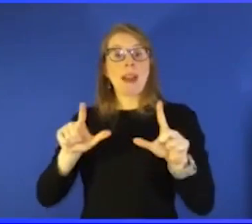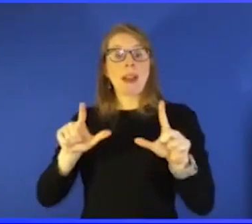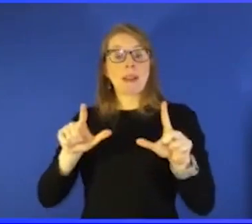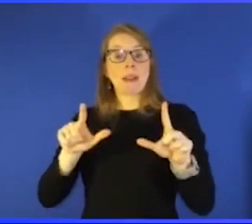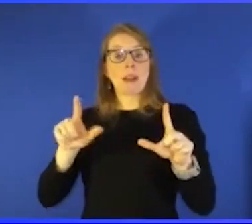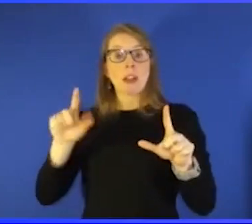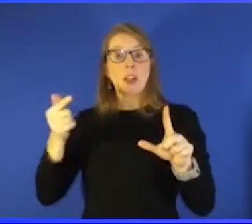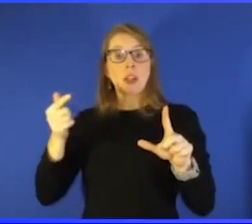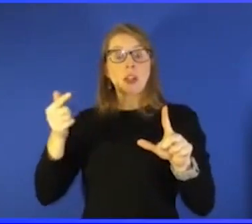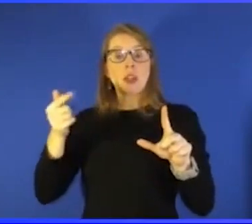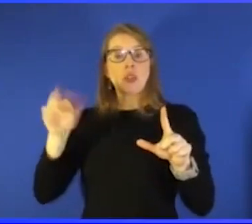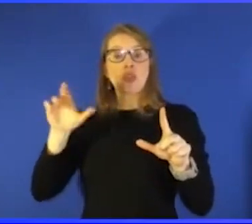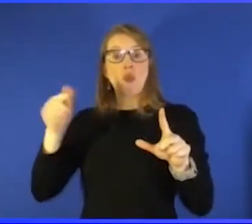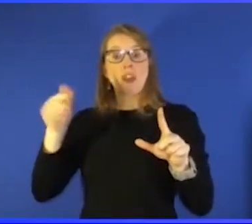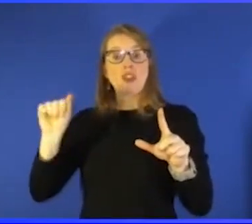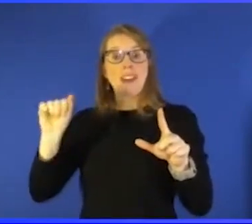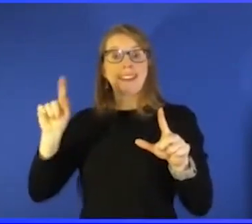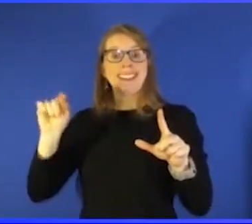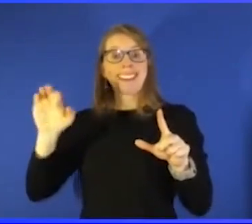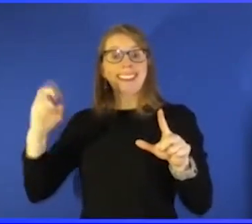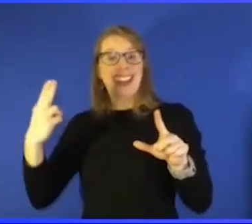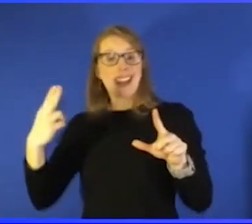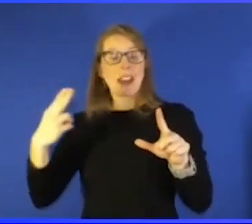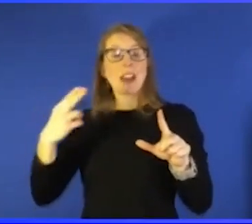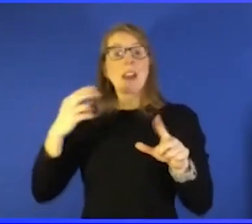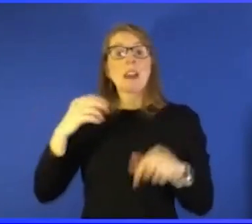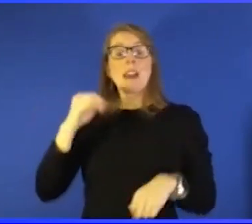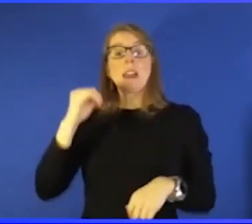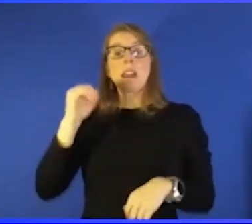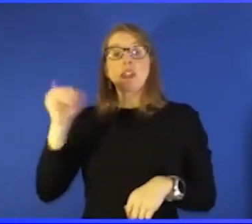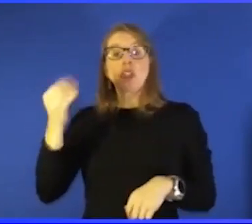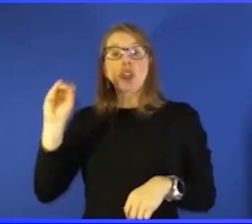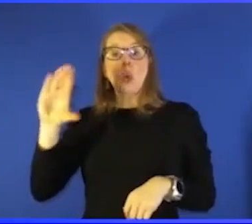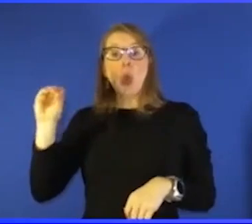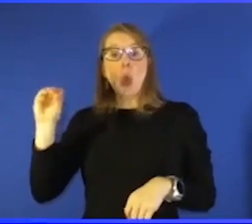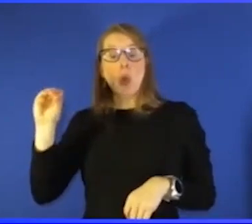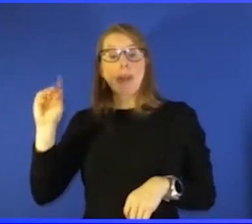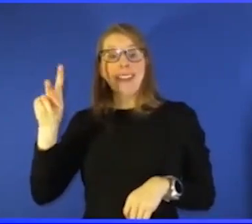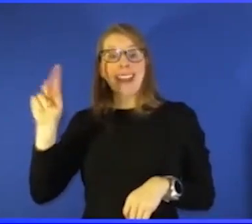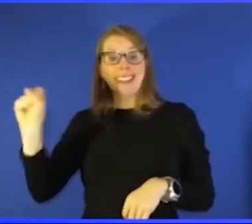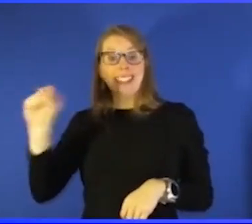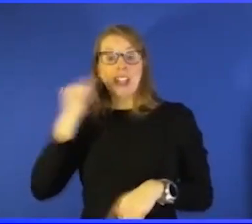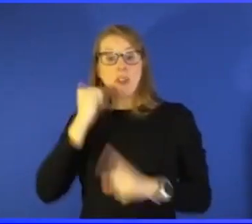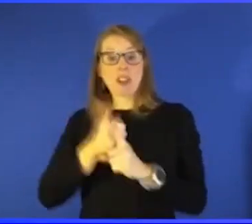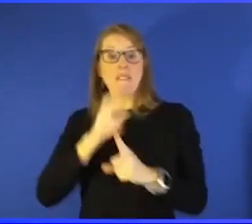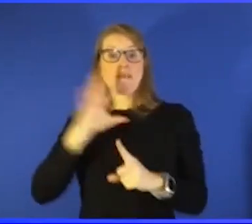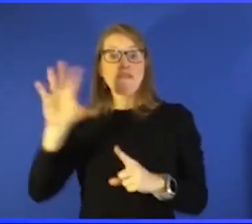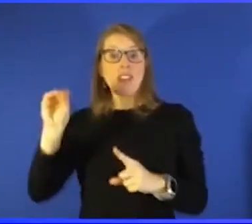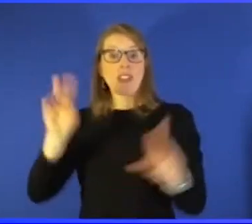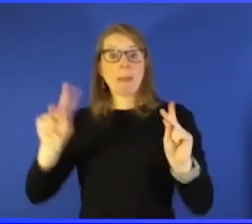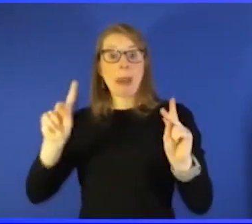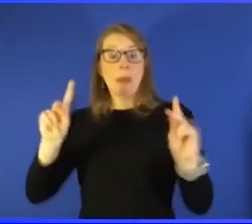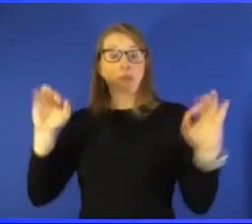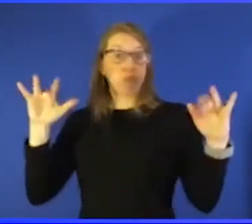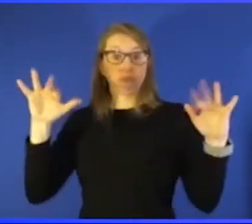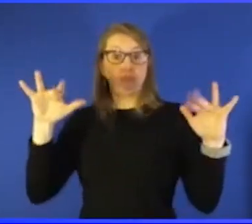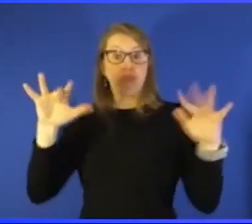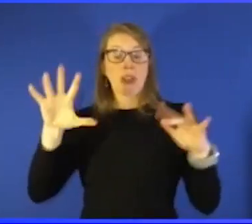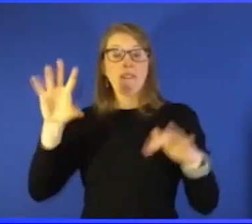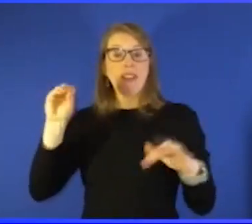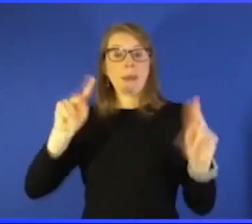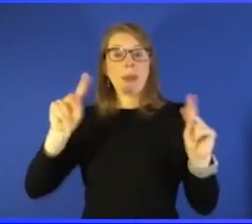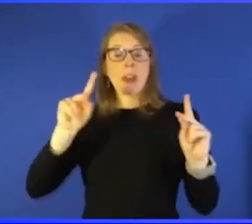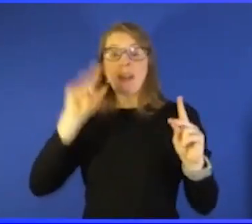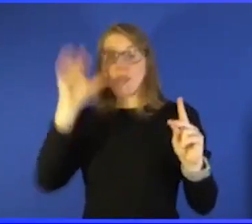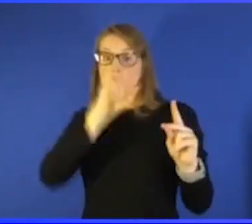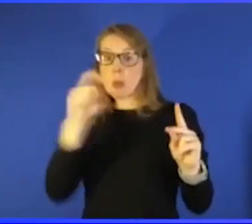Tech. And right now, if you're looking at Johnson County, Kansas, and you're wanting to gather, if you have 50 people at that gathering, you have to assume at least one of